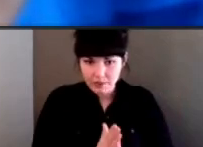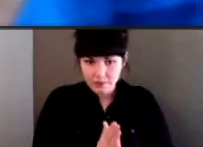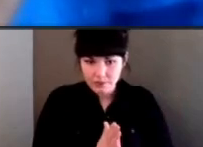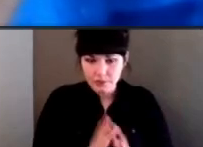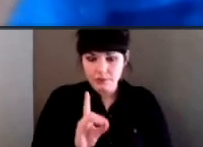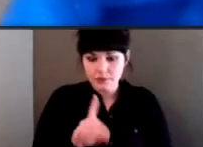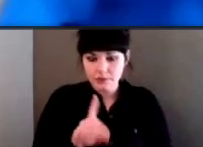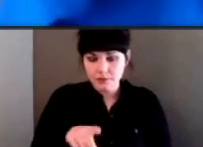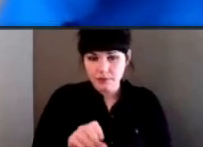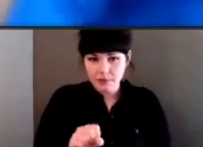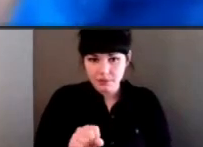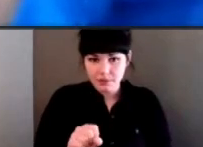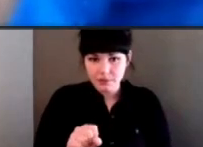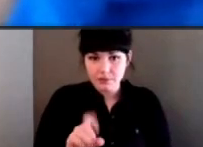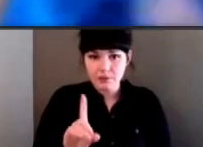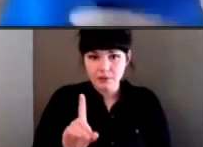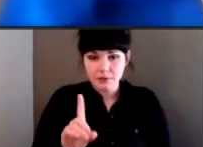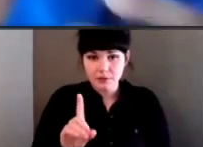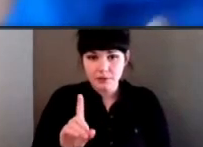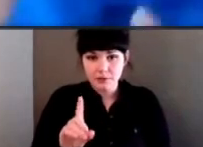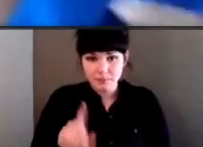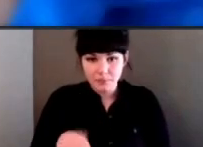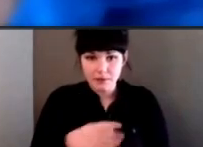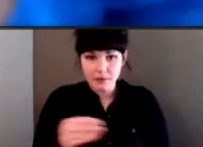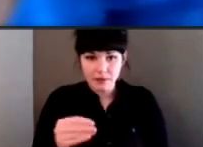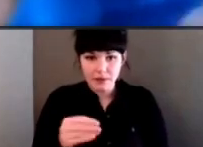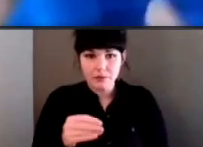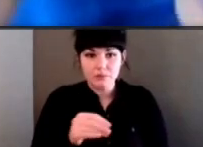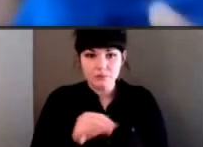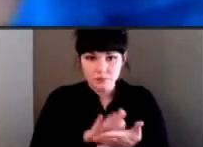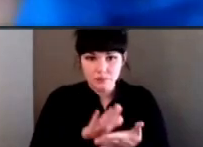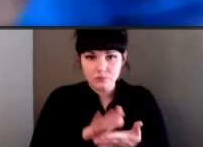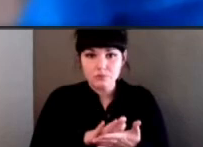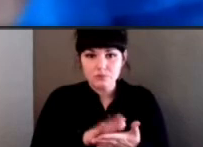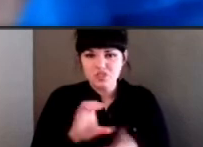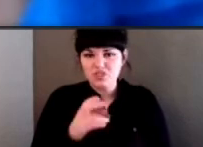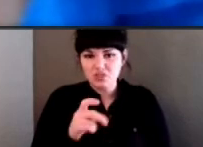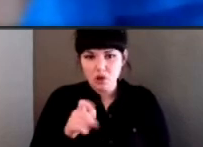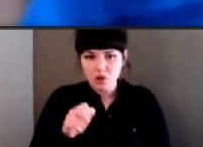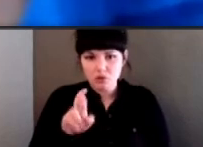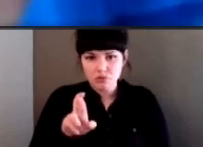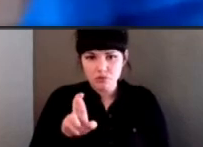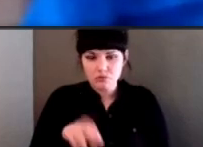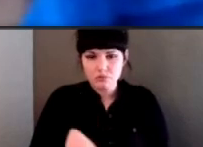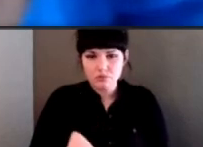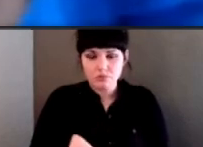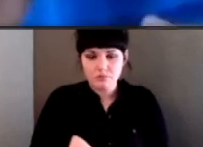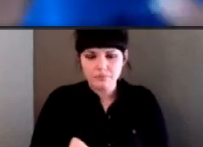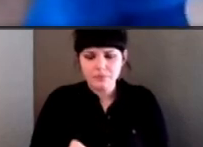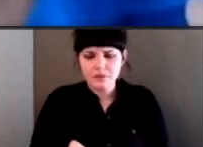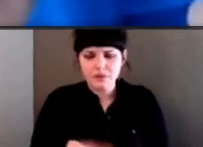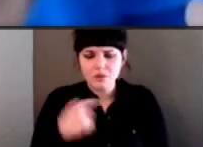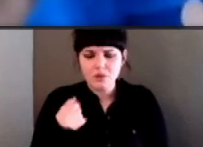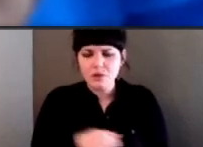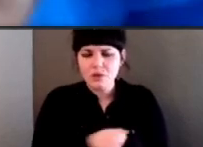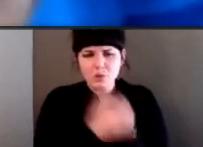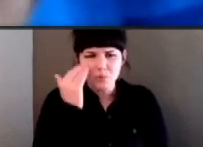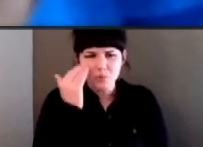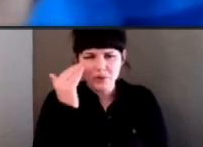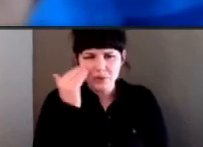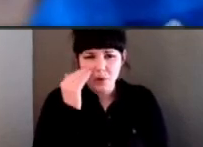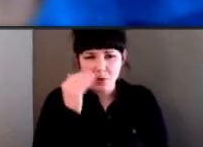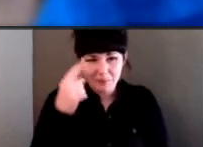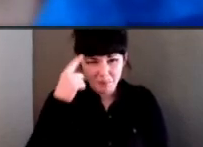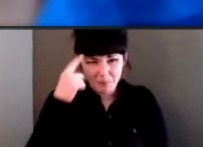your charter group. You know, we've been seeing more and more, and we know the impact that mental health is really debilitating.